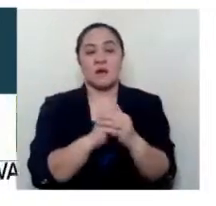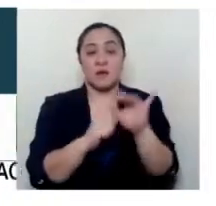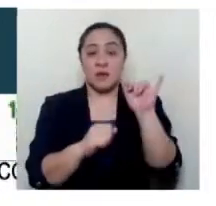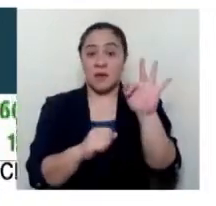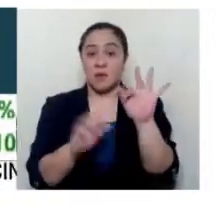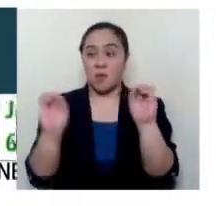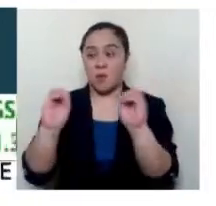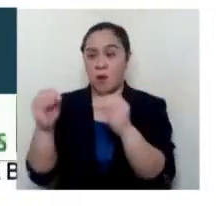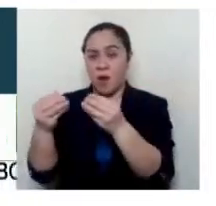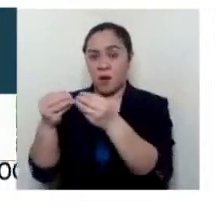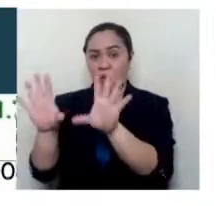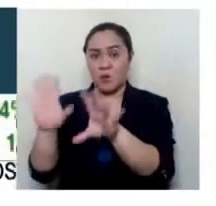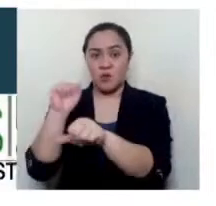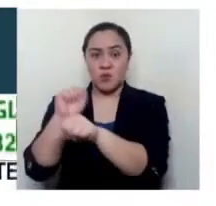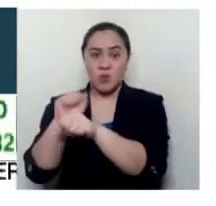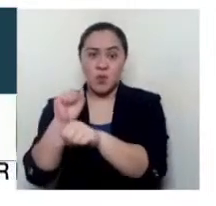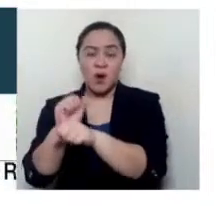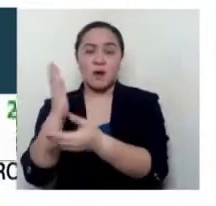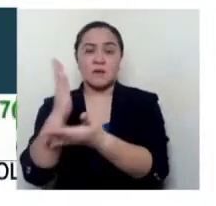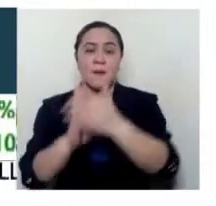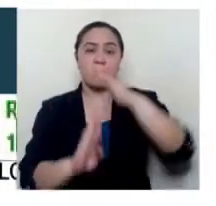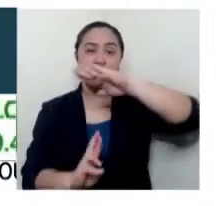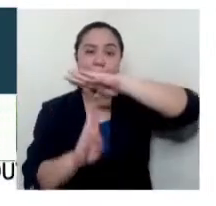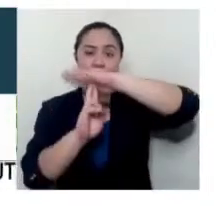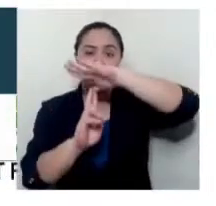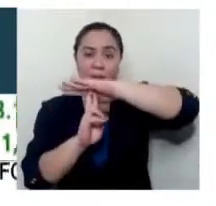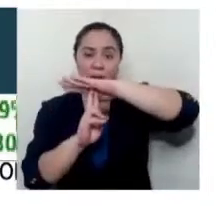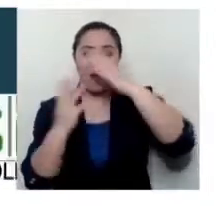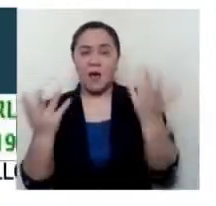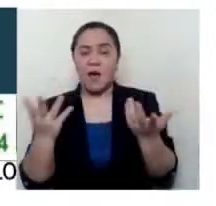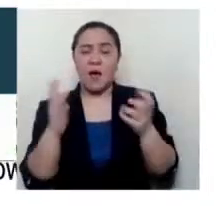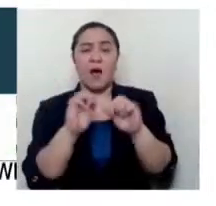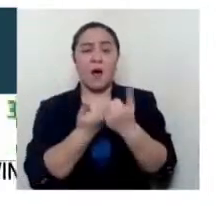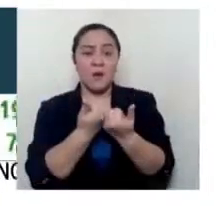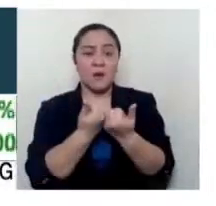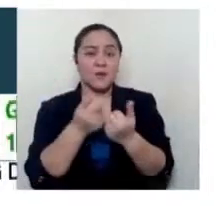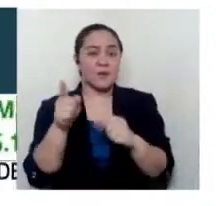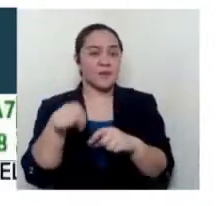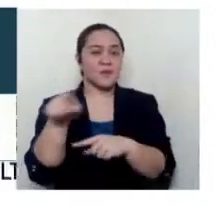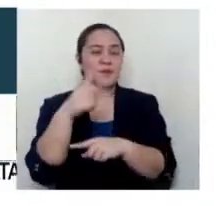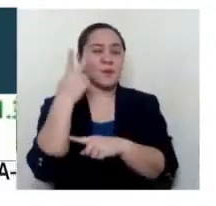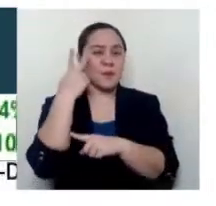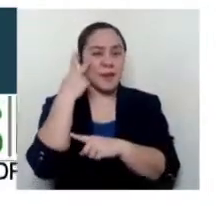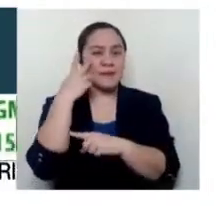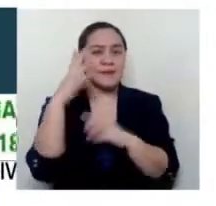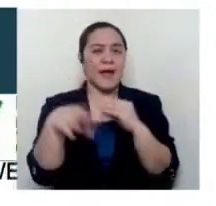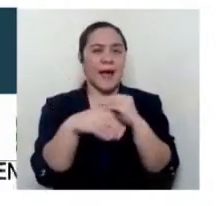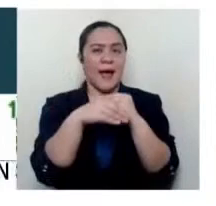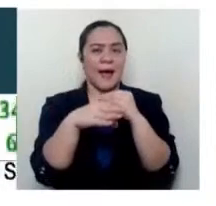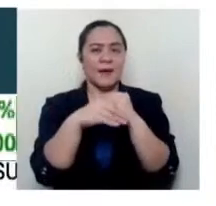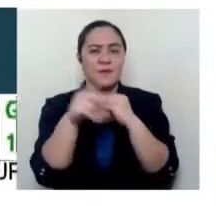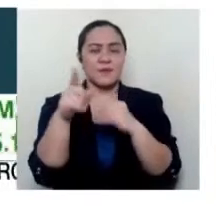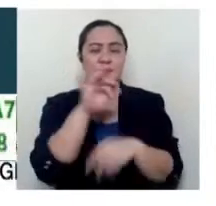wala na silang trabaho, retired na yung mga karamihan na yan. And therefore, this is really an additional benefit